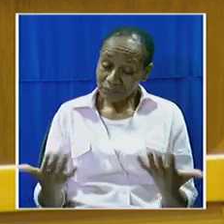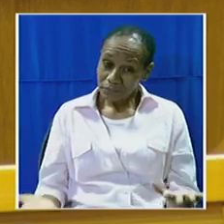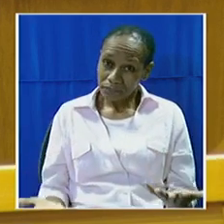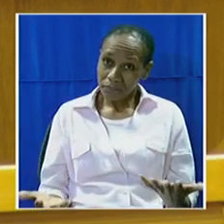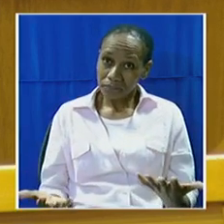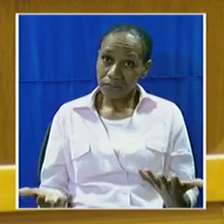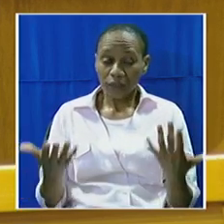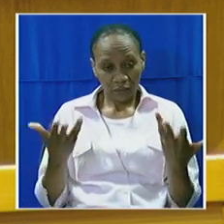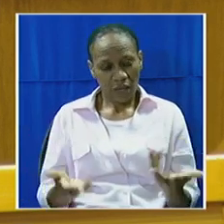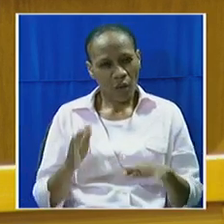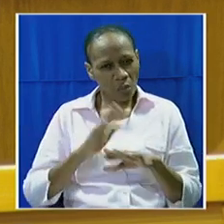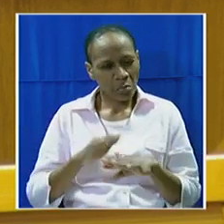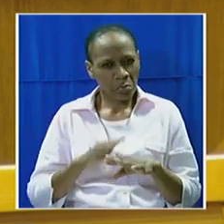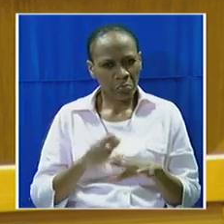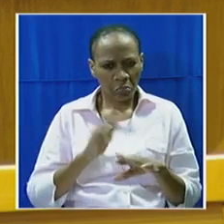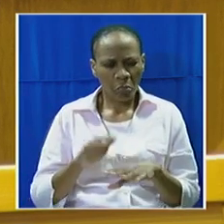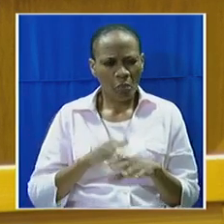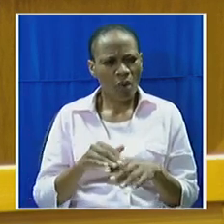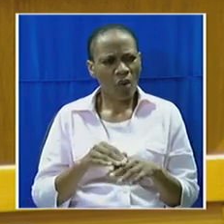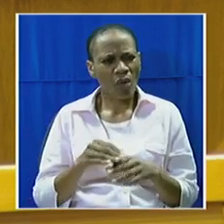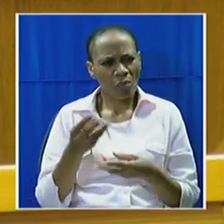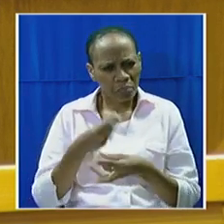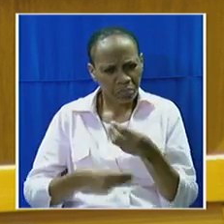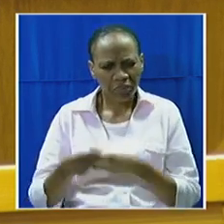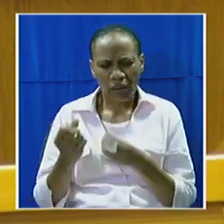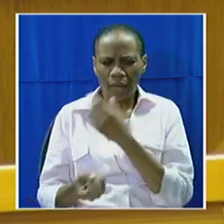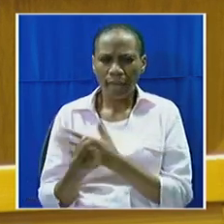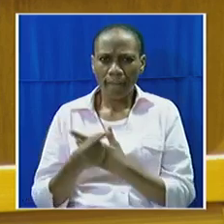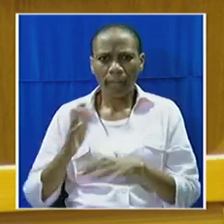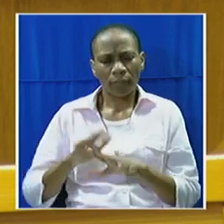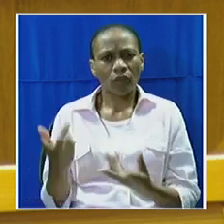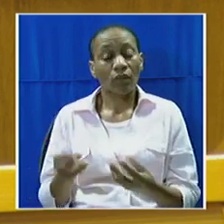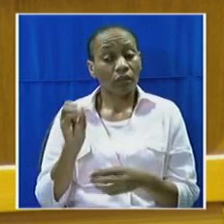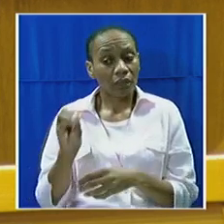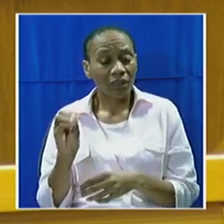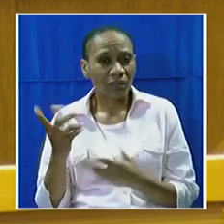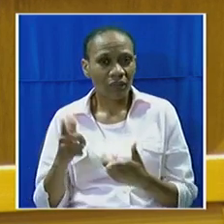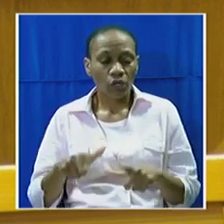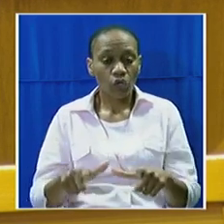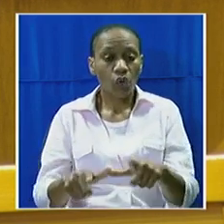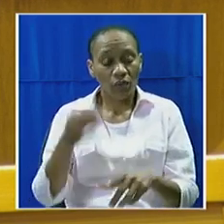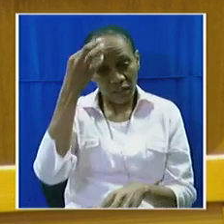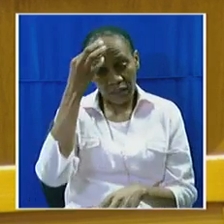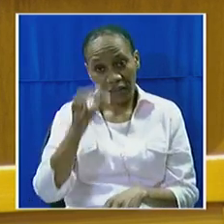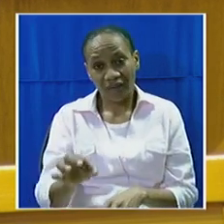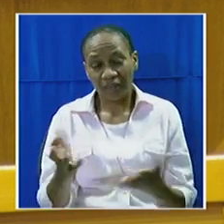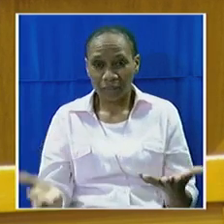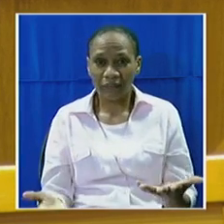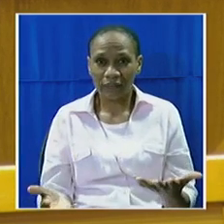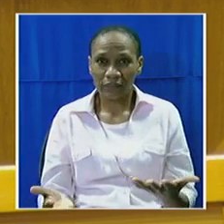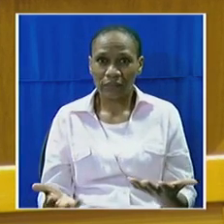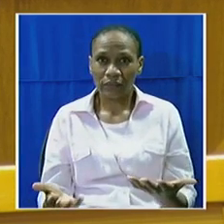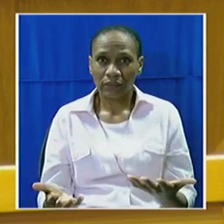this culture of non-accountability lies the Achilles heel of local government, the